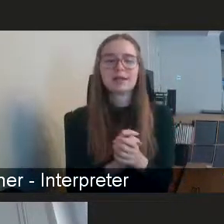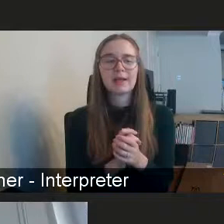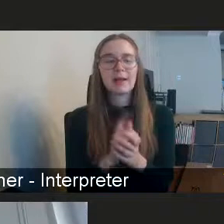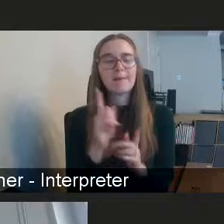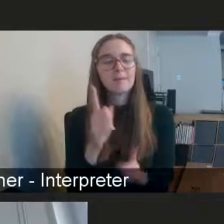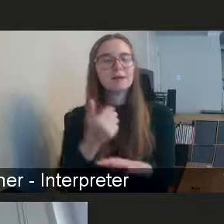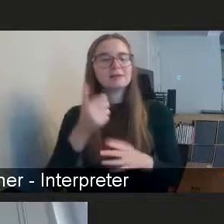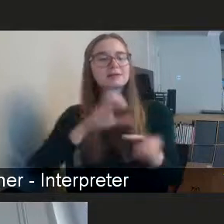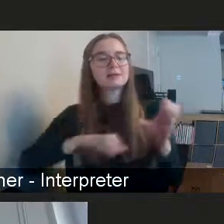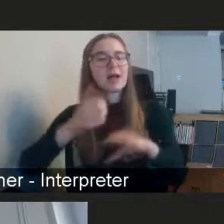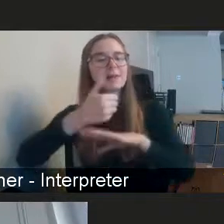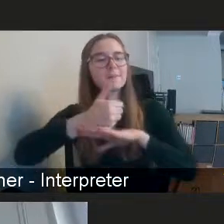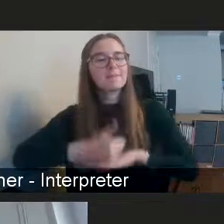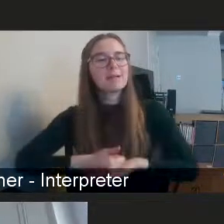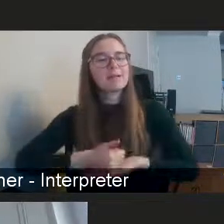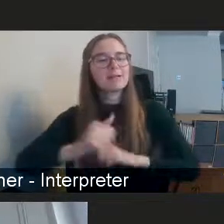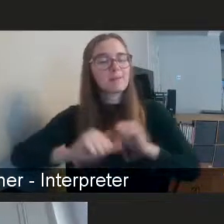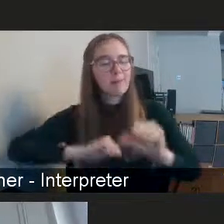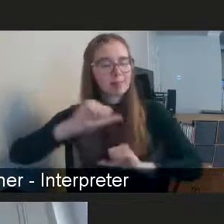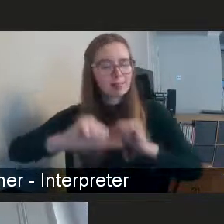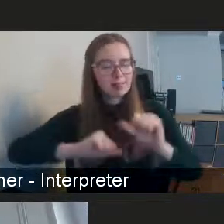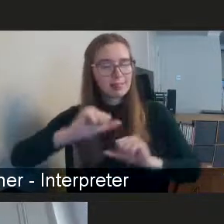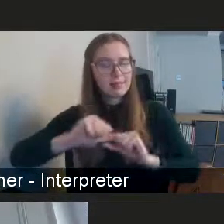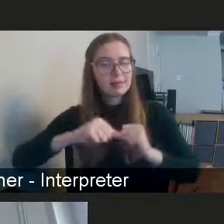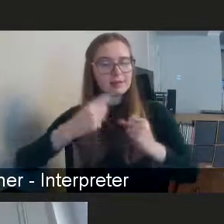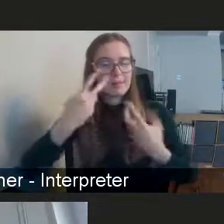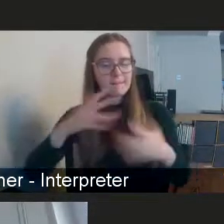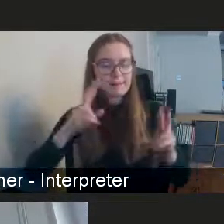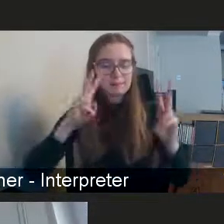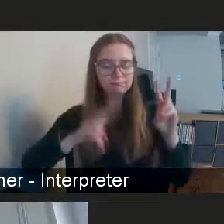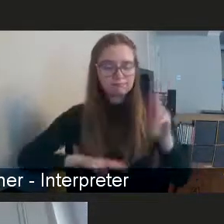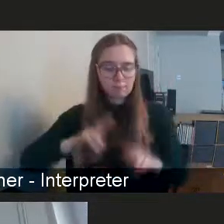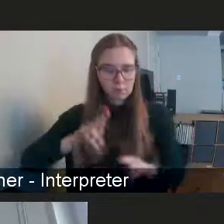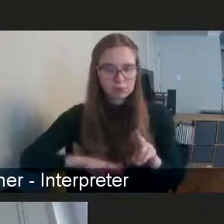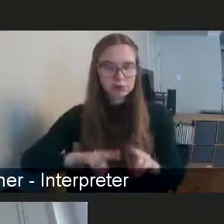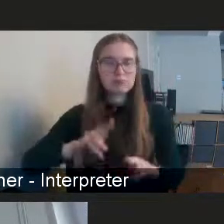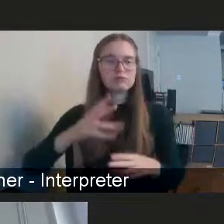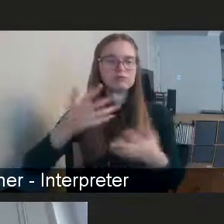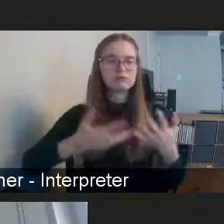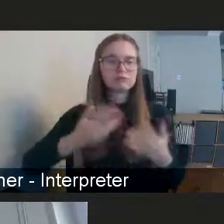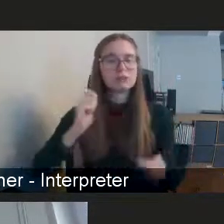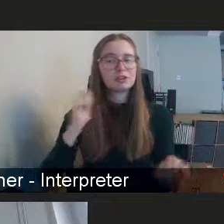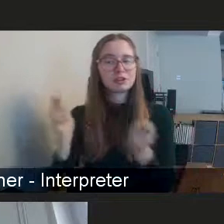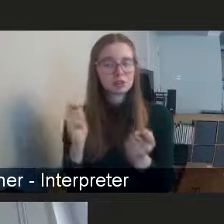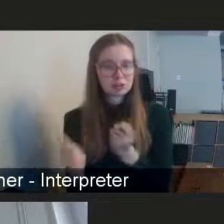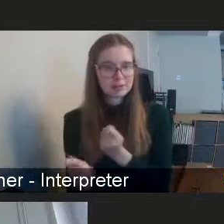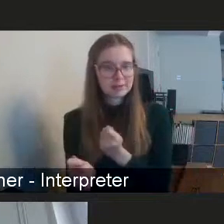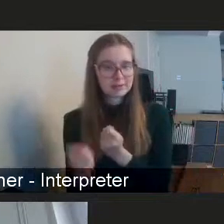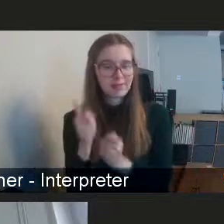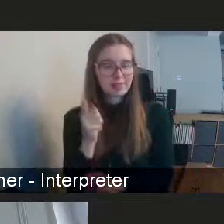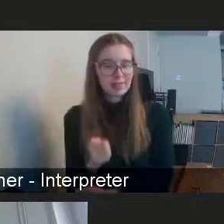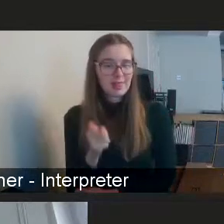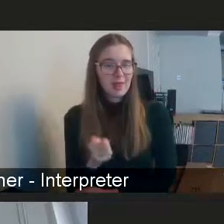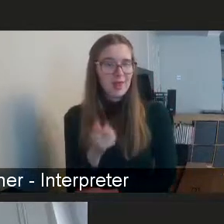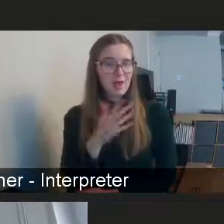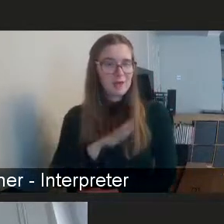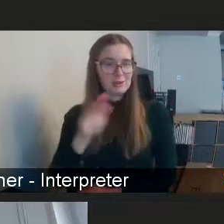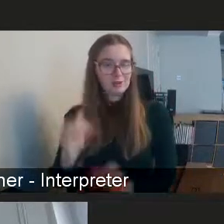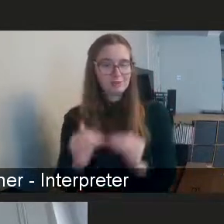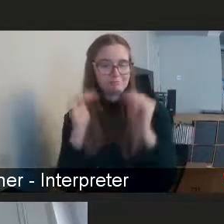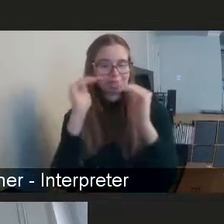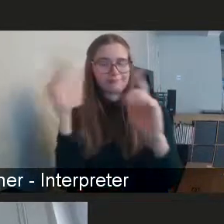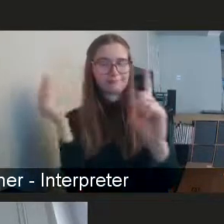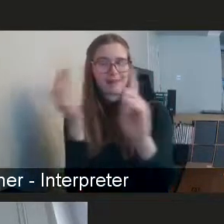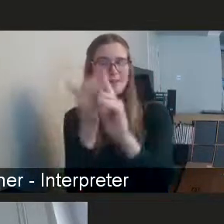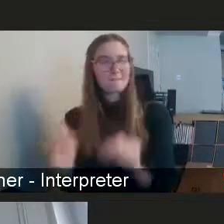science-based methods that are monitoring, reporting, and changing, for that we need to set that ambition higher, so